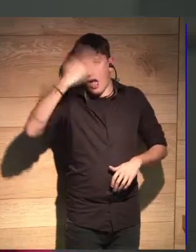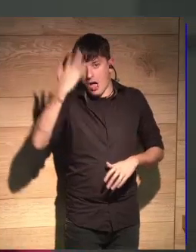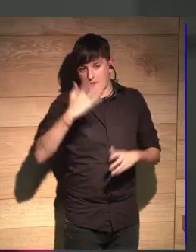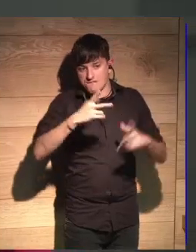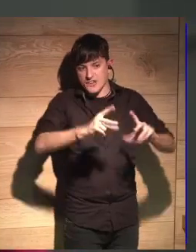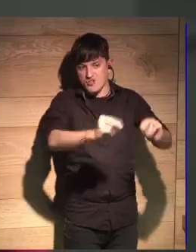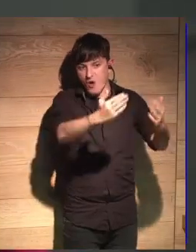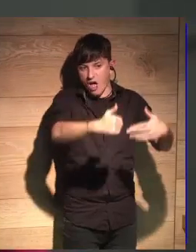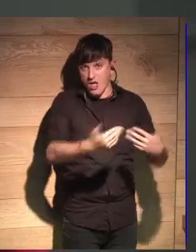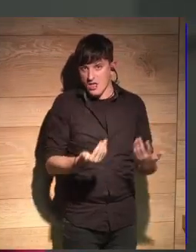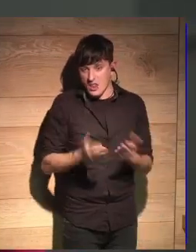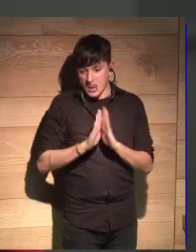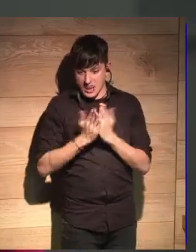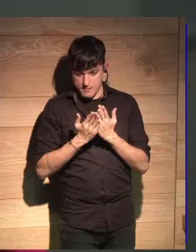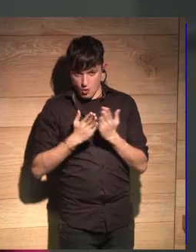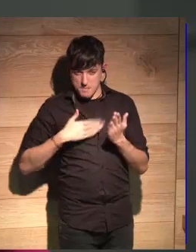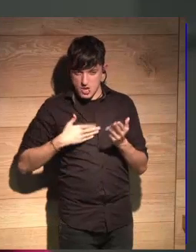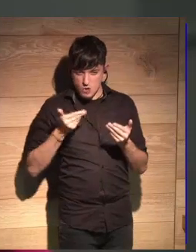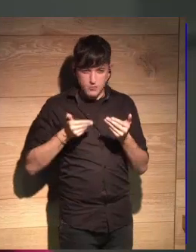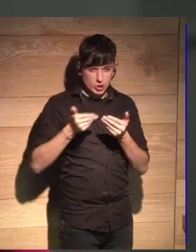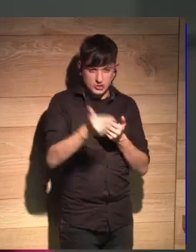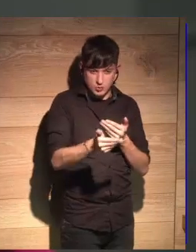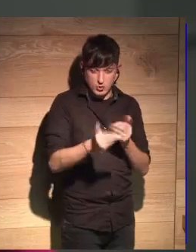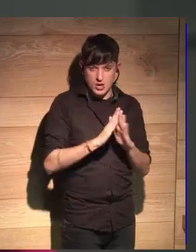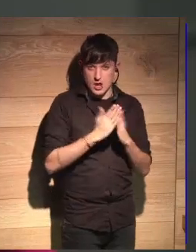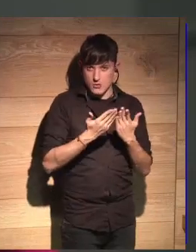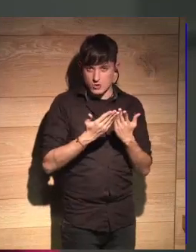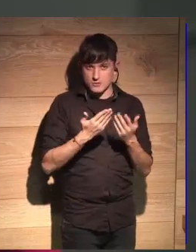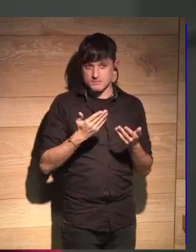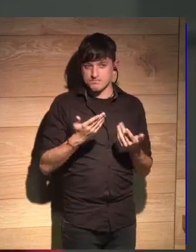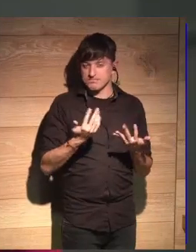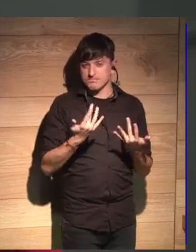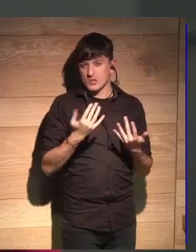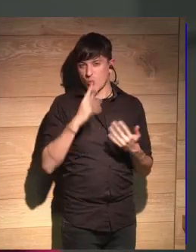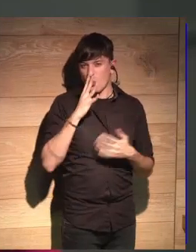My next book will be revealed to you in about 4 years.